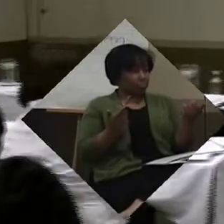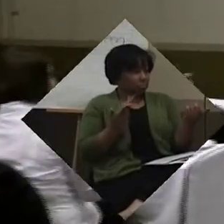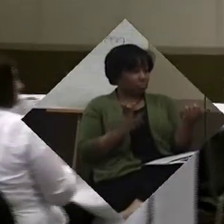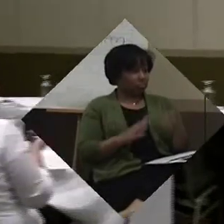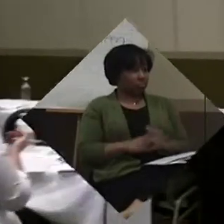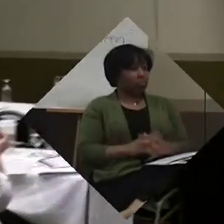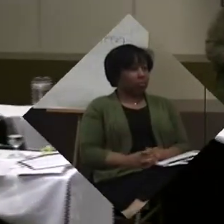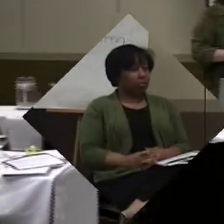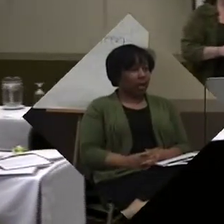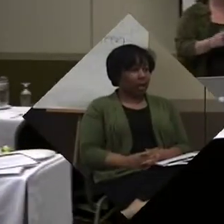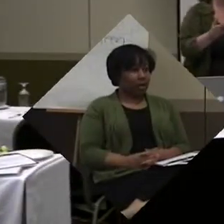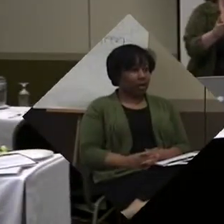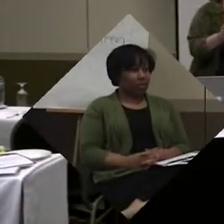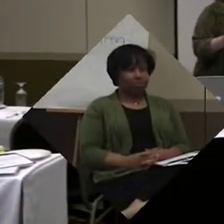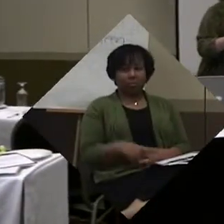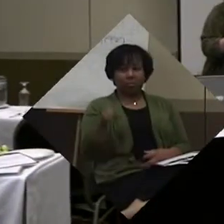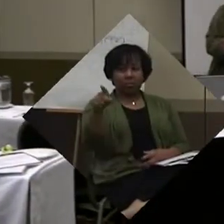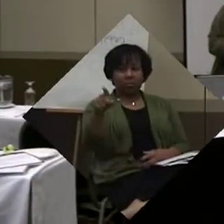She talks back.